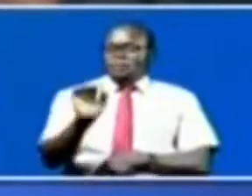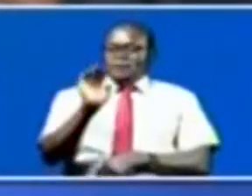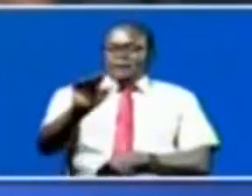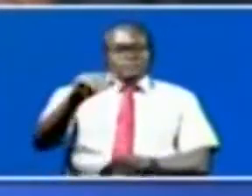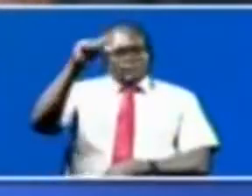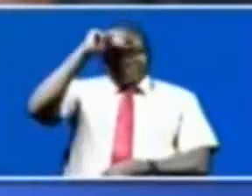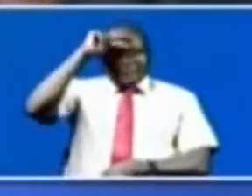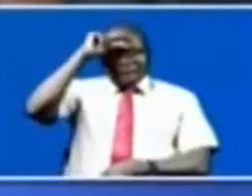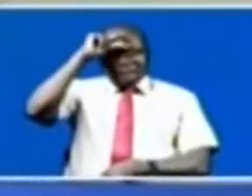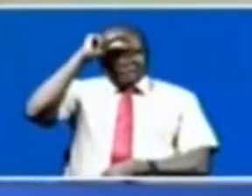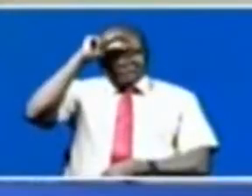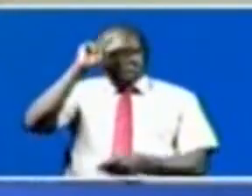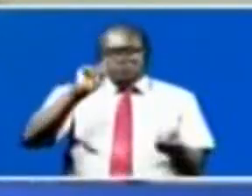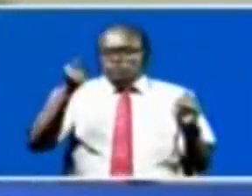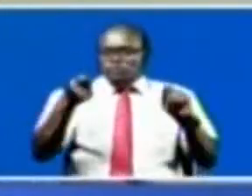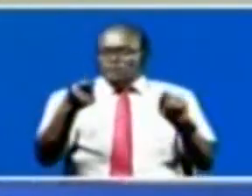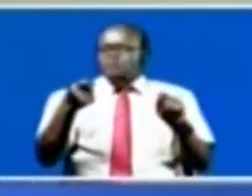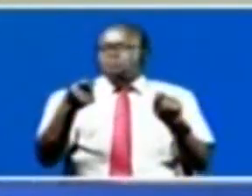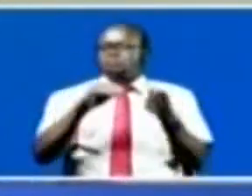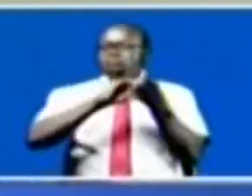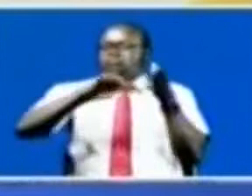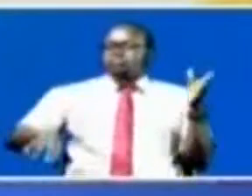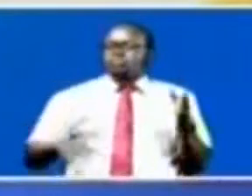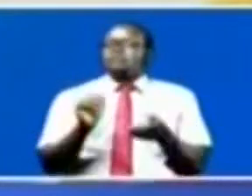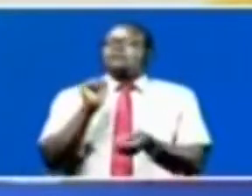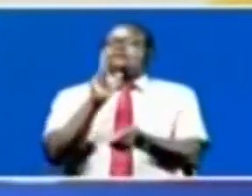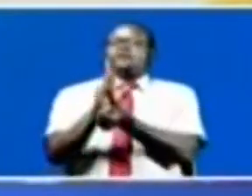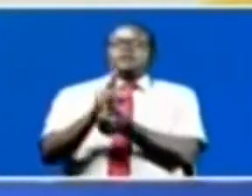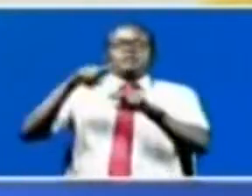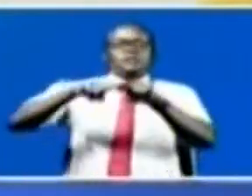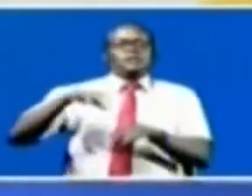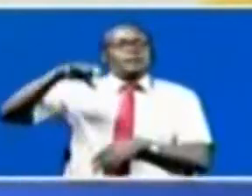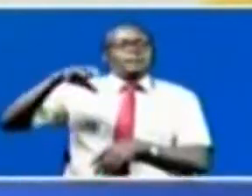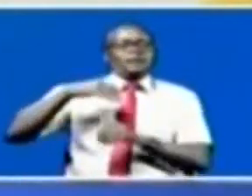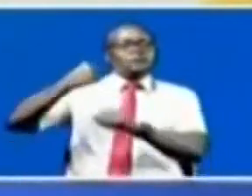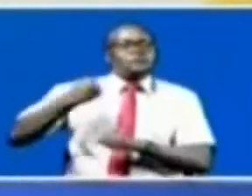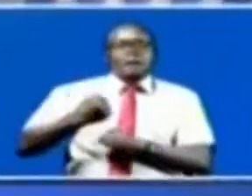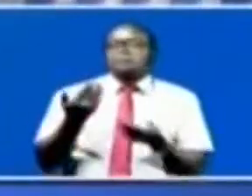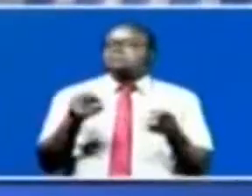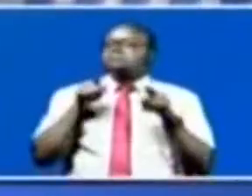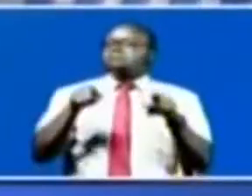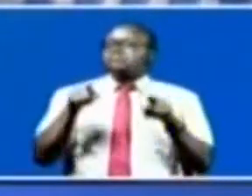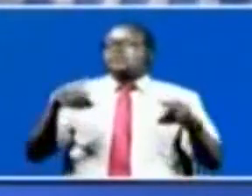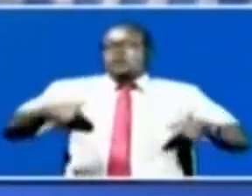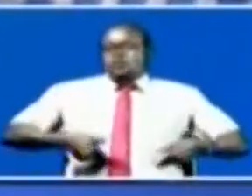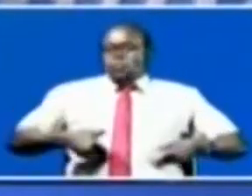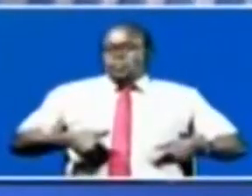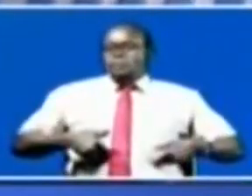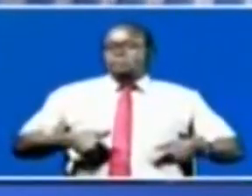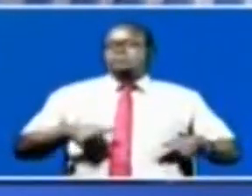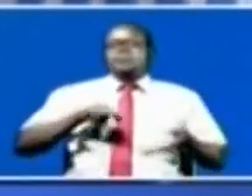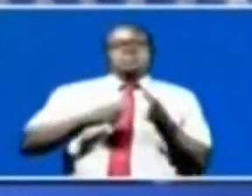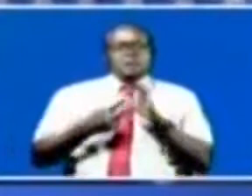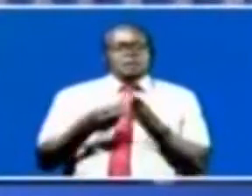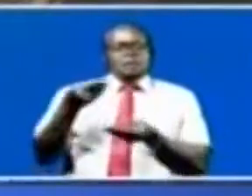the government to consider the dangers of phasing out a 14-seater matatu, warning that besides condemning many youth into joblessness, it would ground